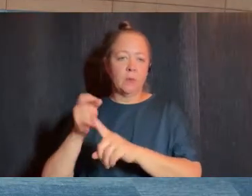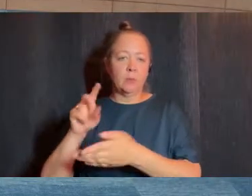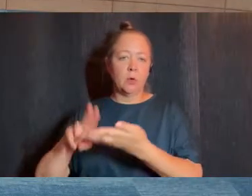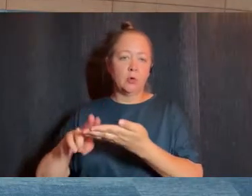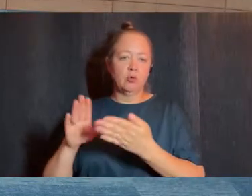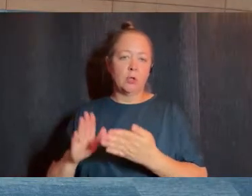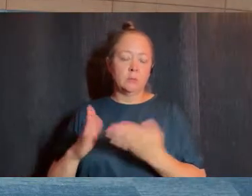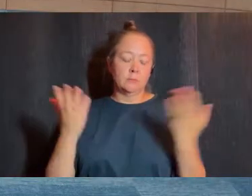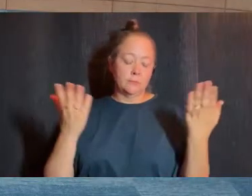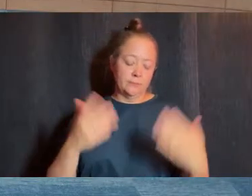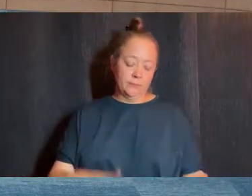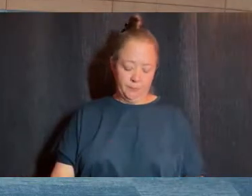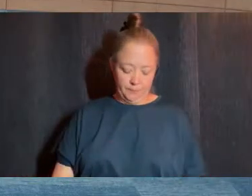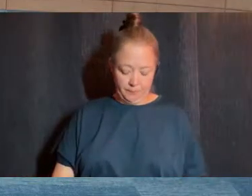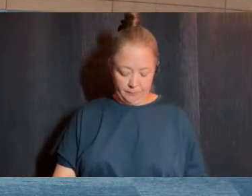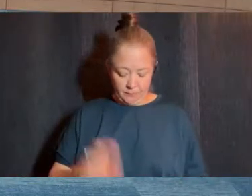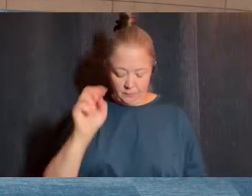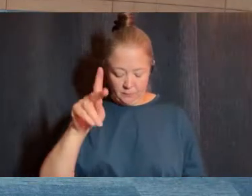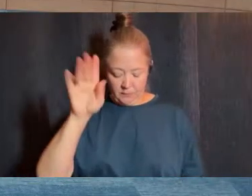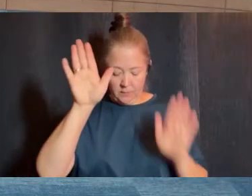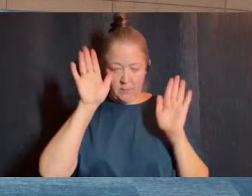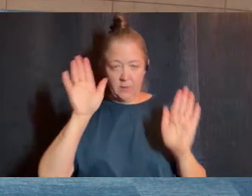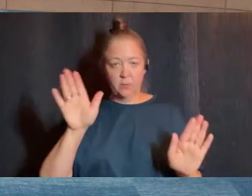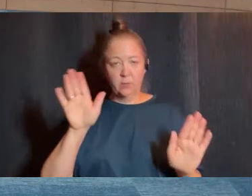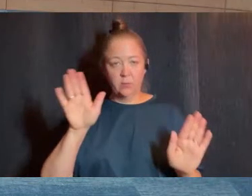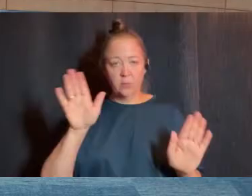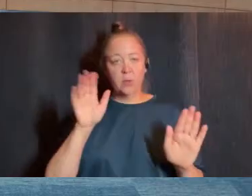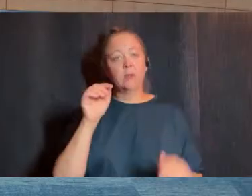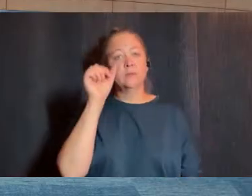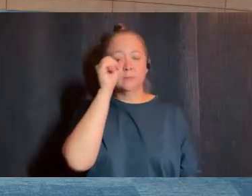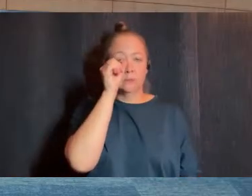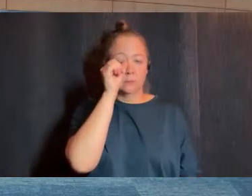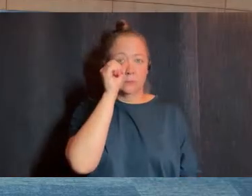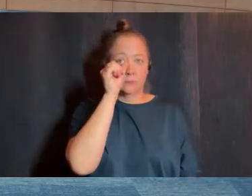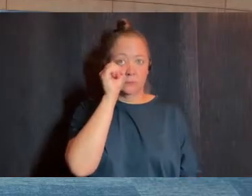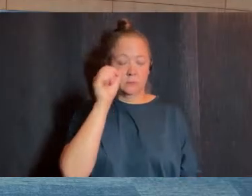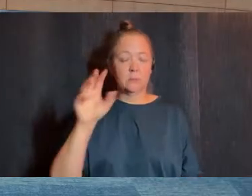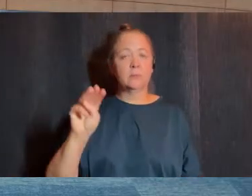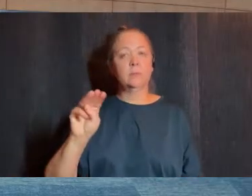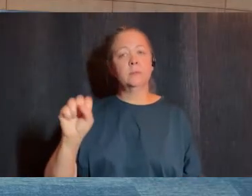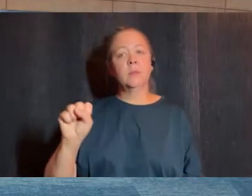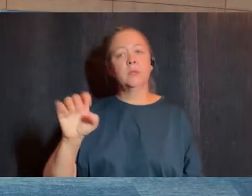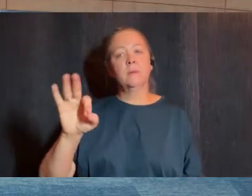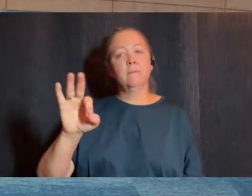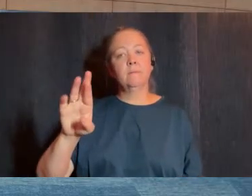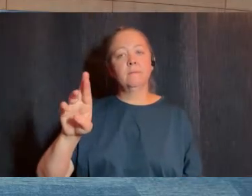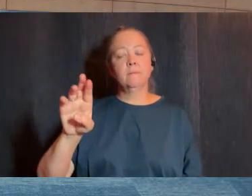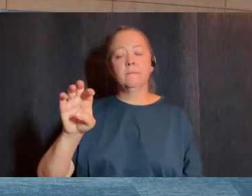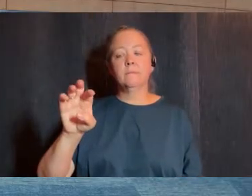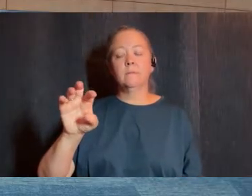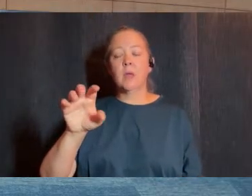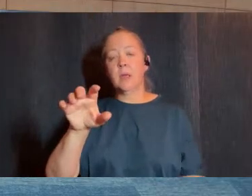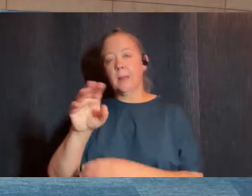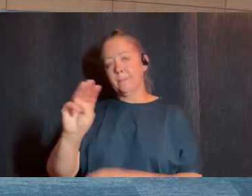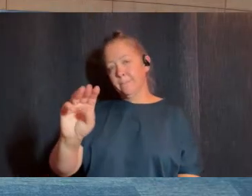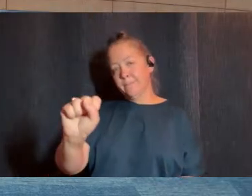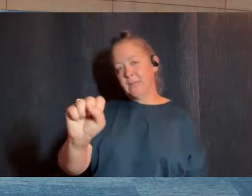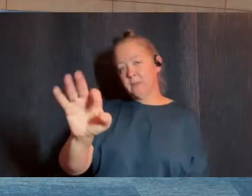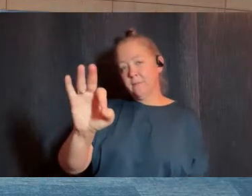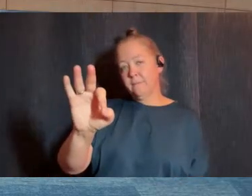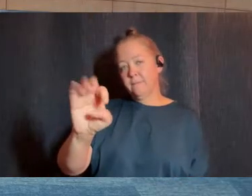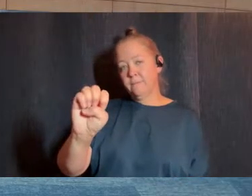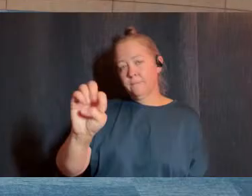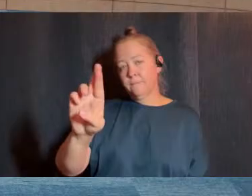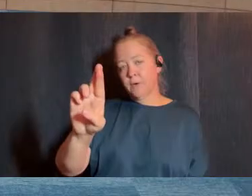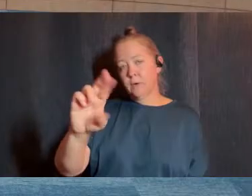All right, and Ms. Ferguson, if you're still online, we're talking about the track and the Public Works building now, so this